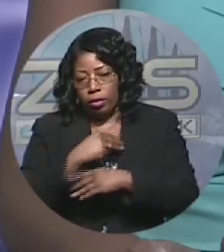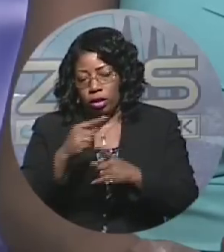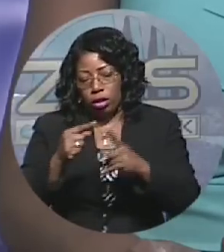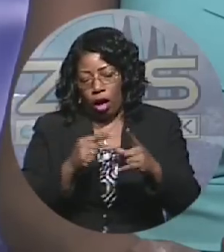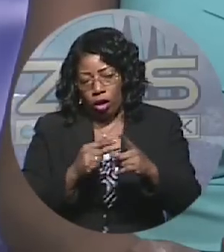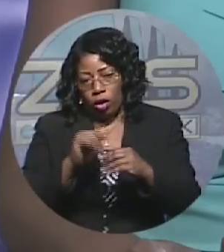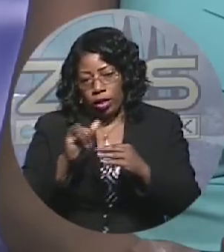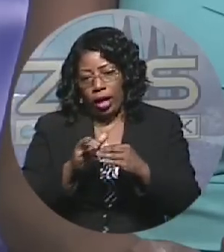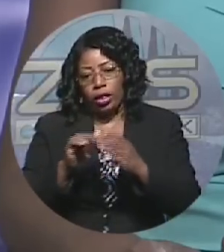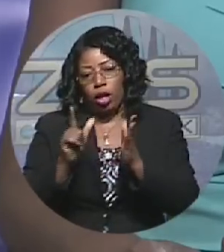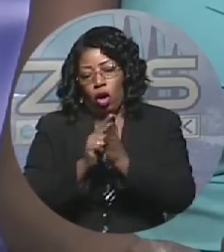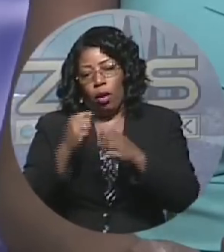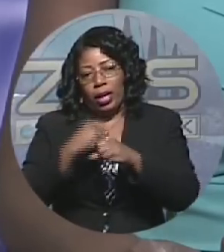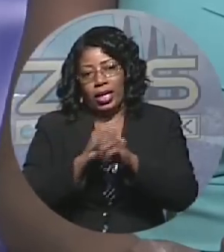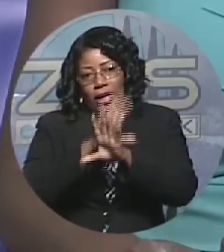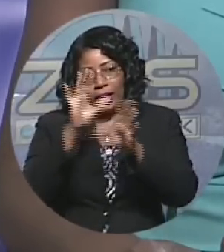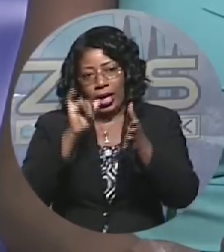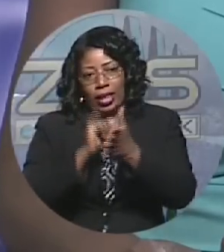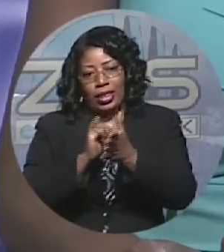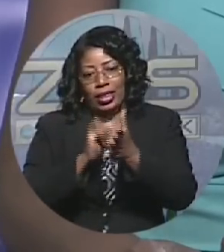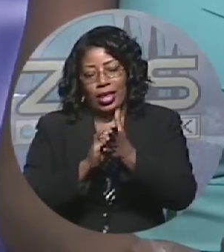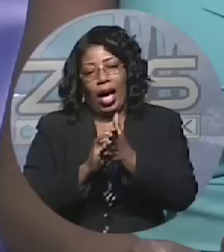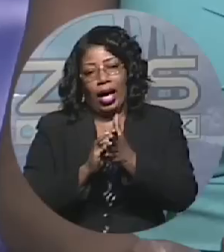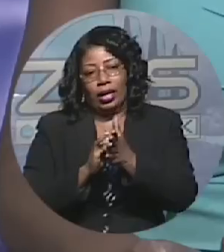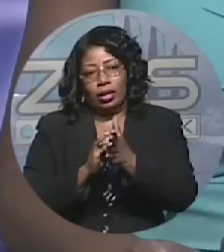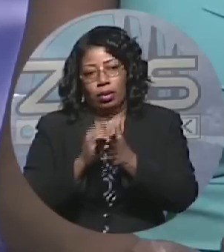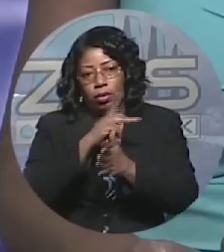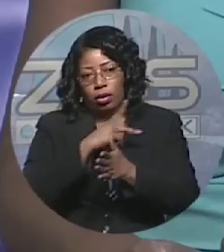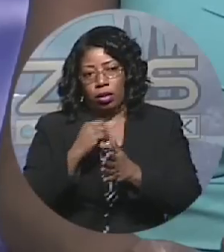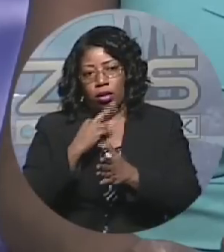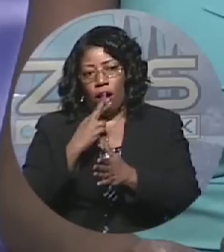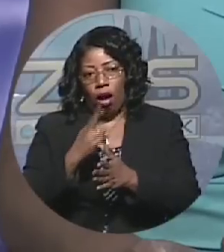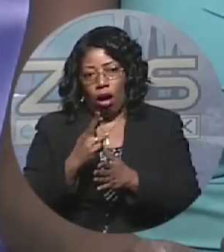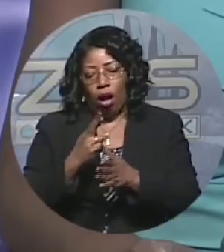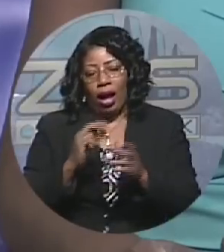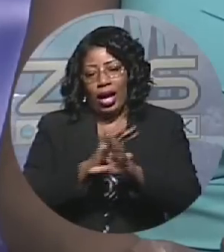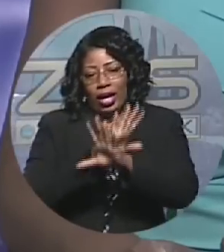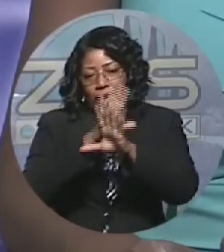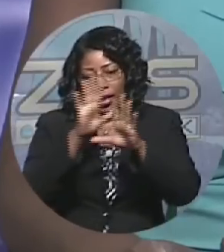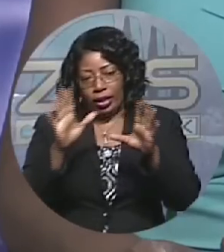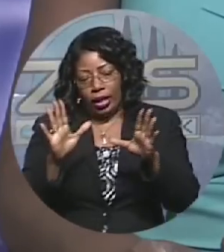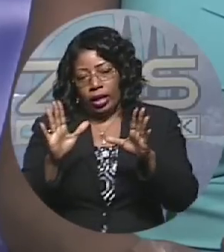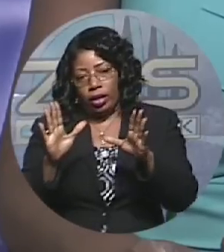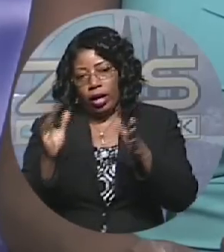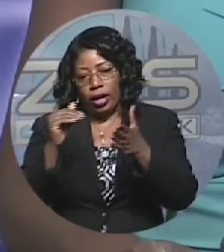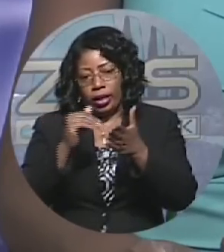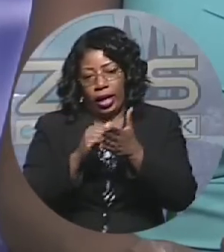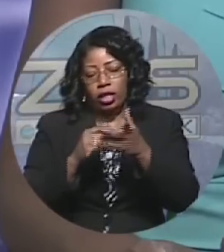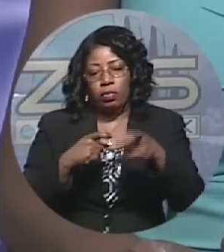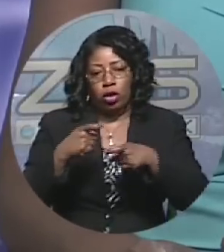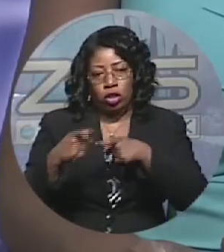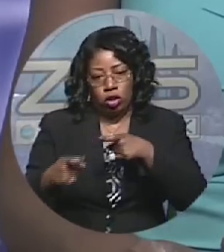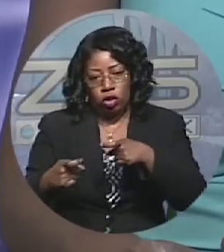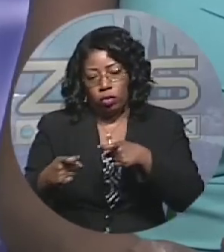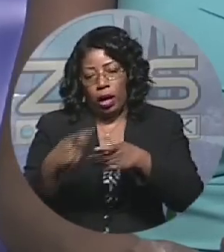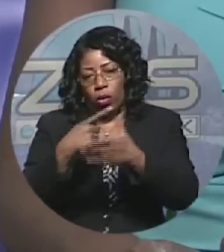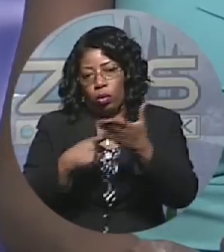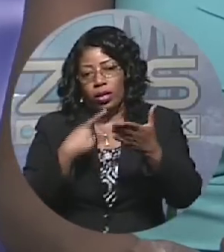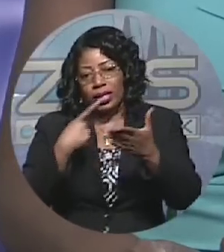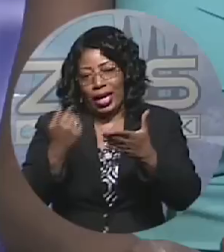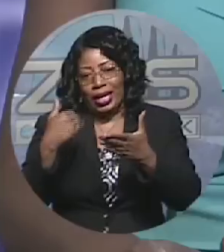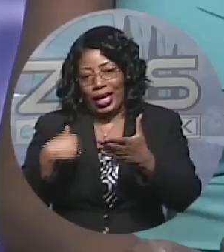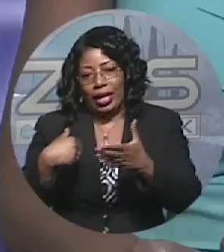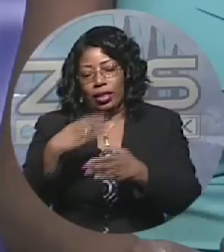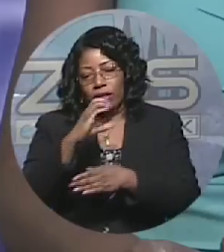law makes it clear that parliamentarians are exempt from prosecution for any comment they make in the chamber. This comes as the